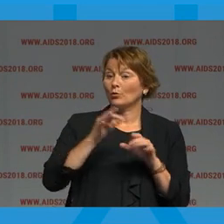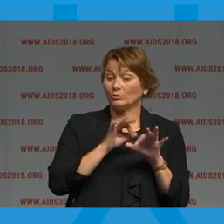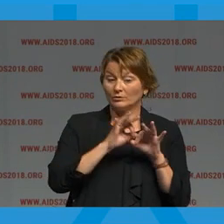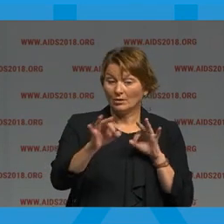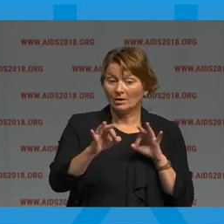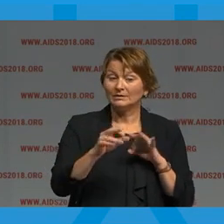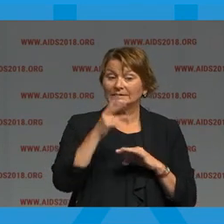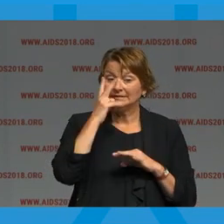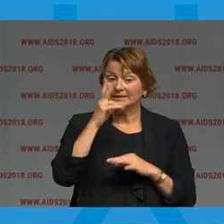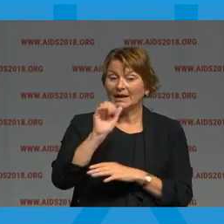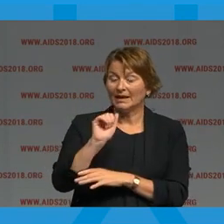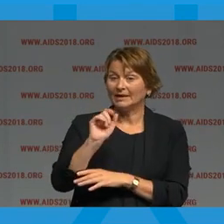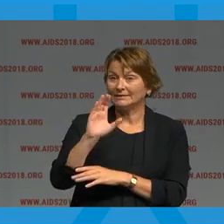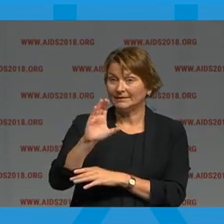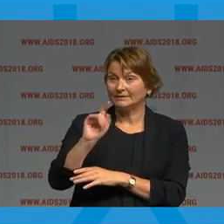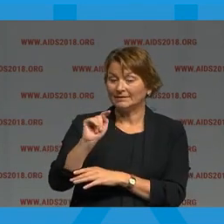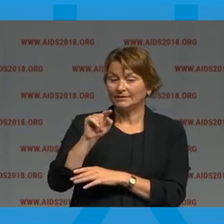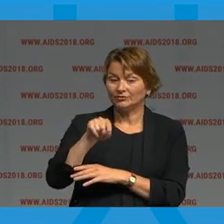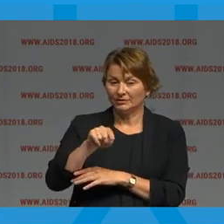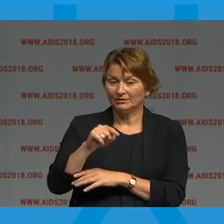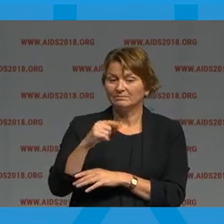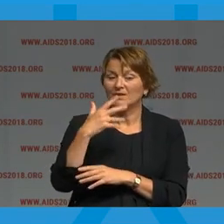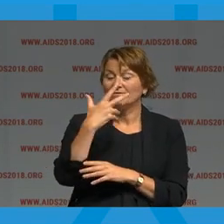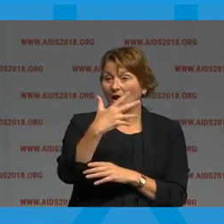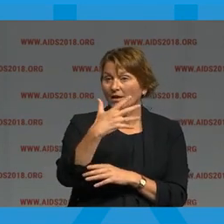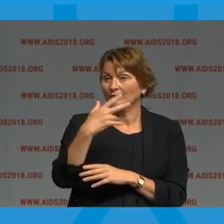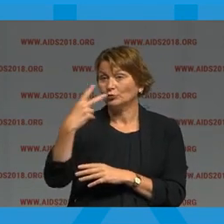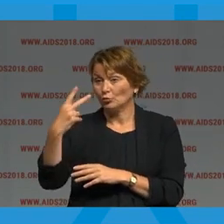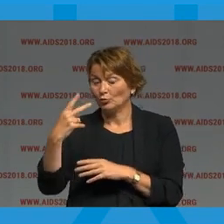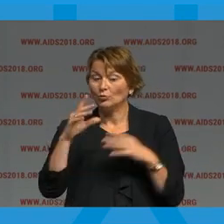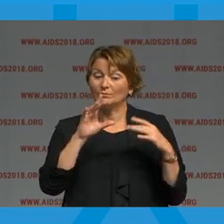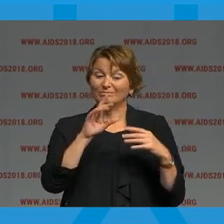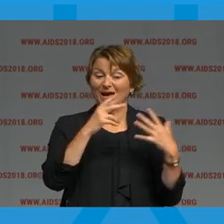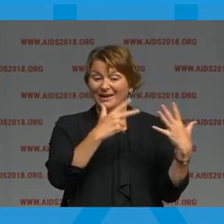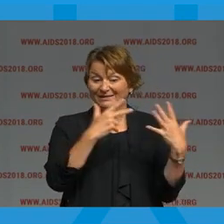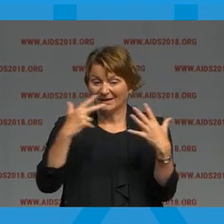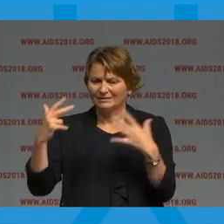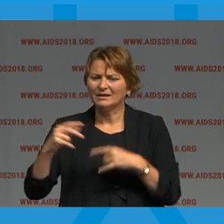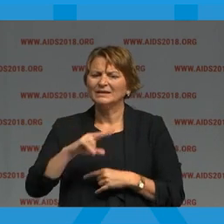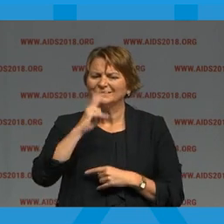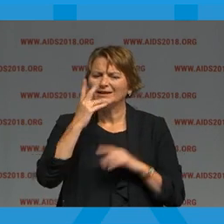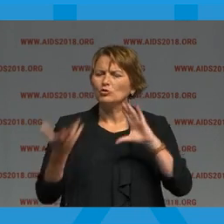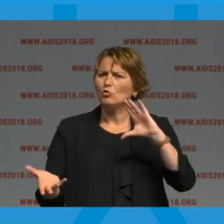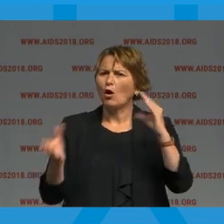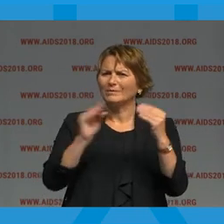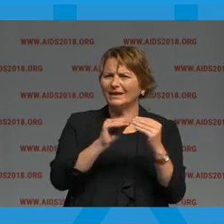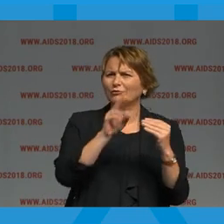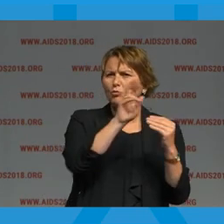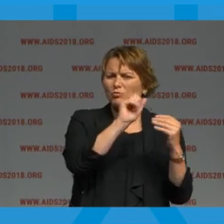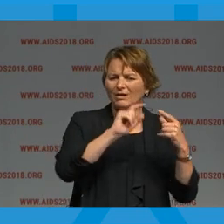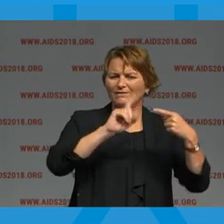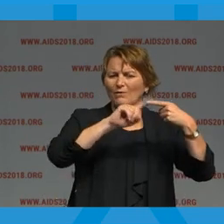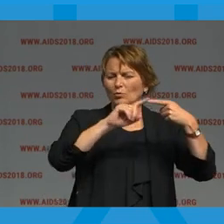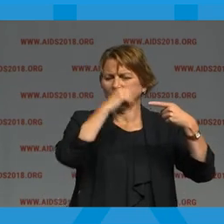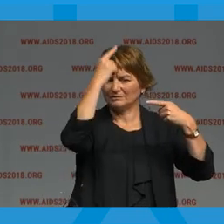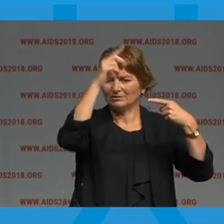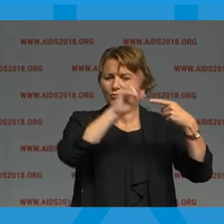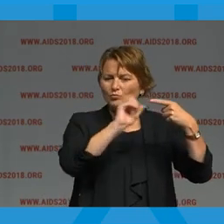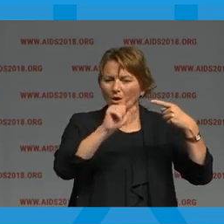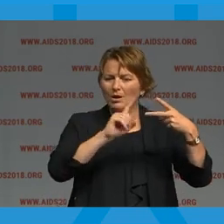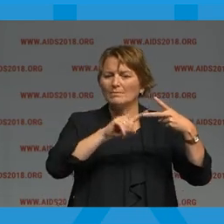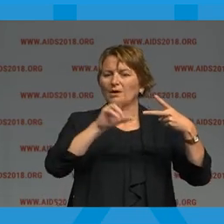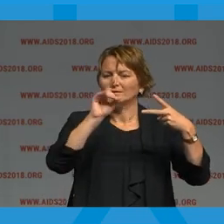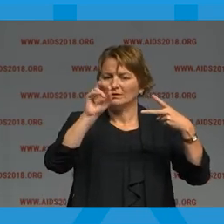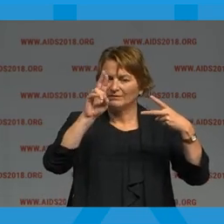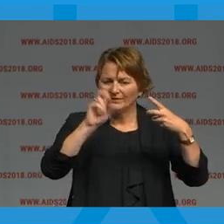ACTG 5288 in third line showed that the combination of raltegravir plus darunavir-ritonavir plus minus nucleoside plus